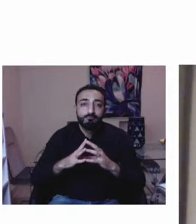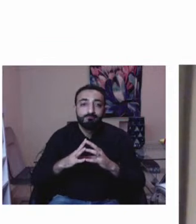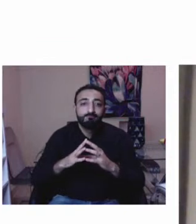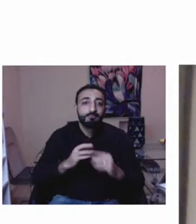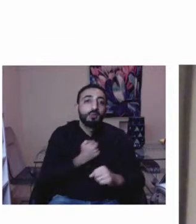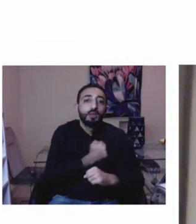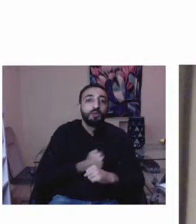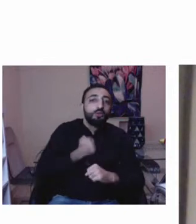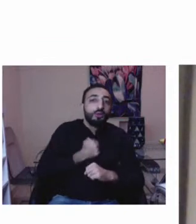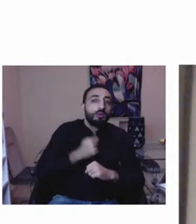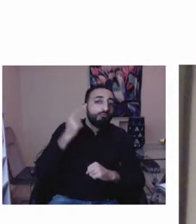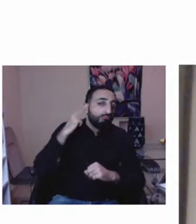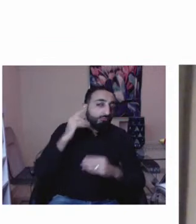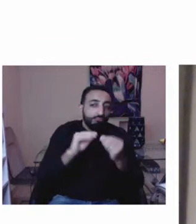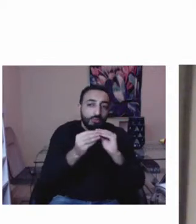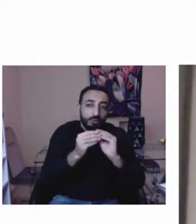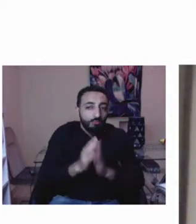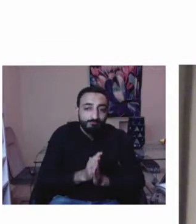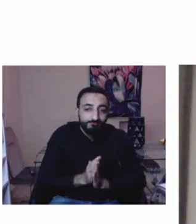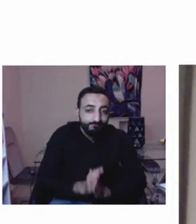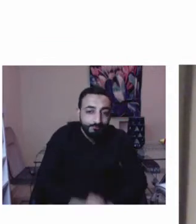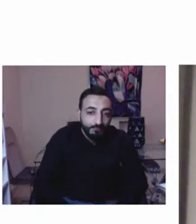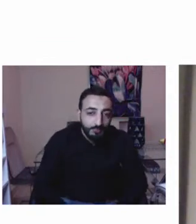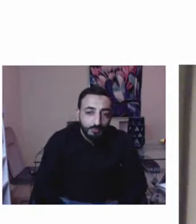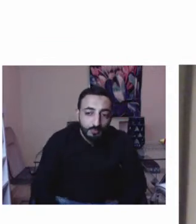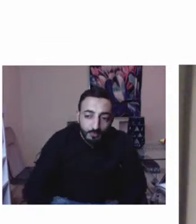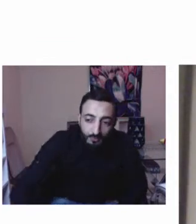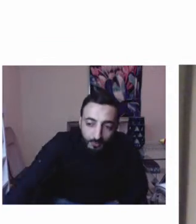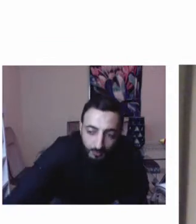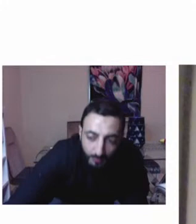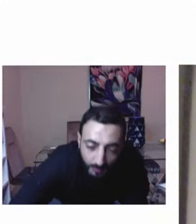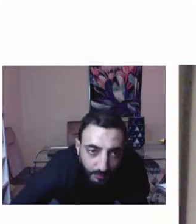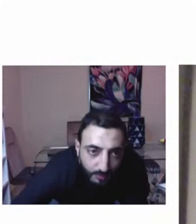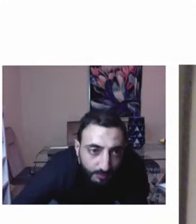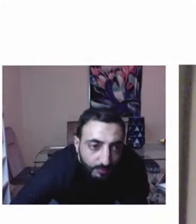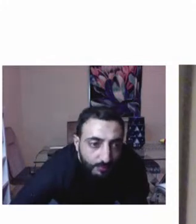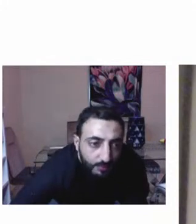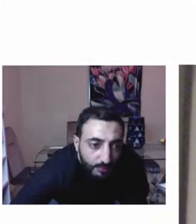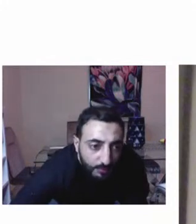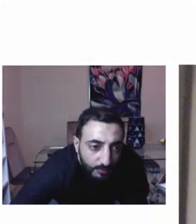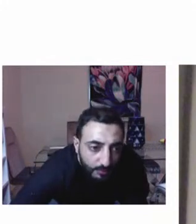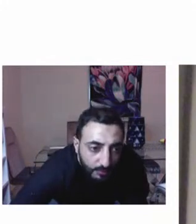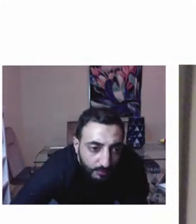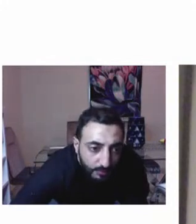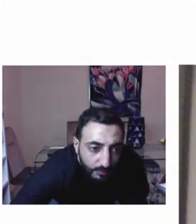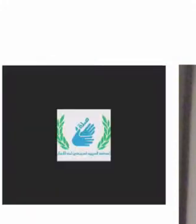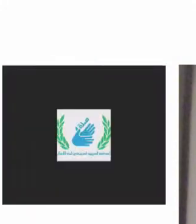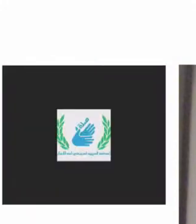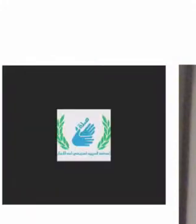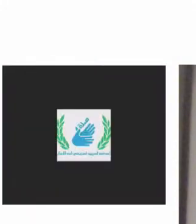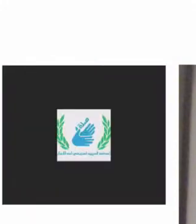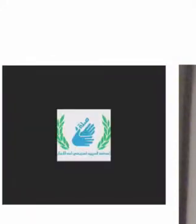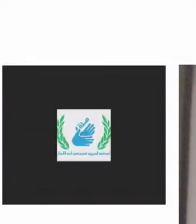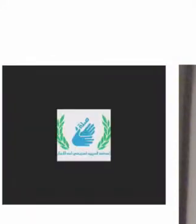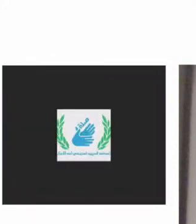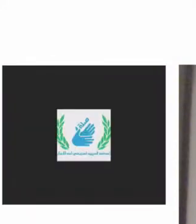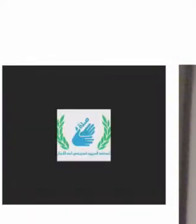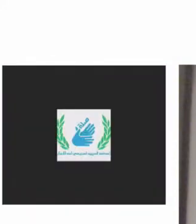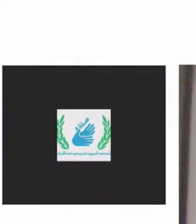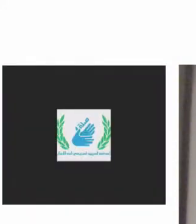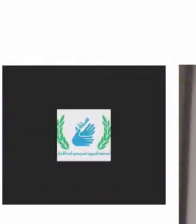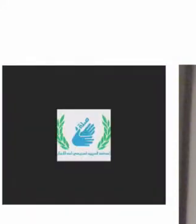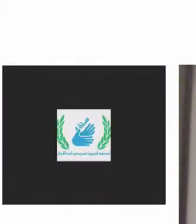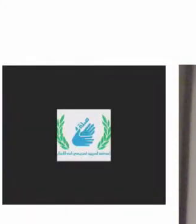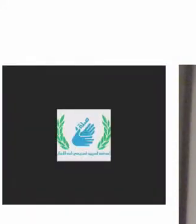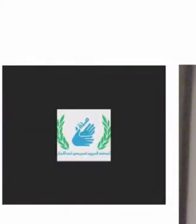which we use in the publication of an evidence-based knowledge production titled Connecting and Amplifying Voices of Youth